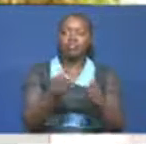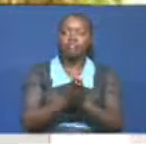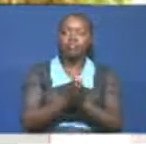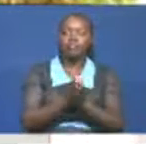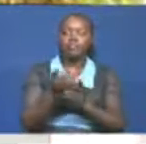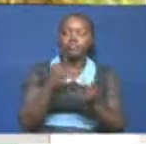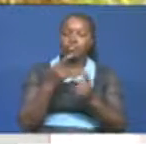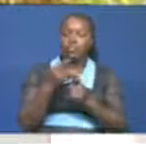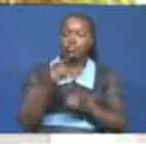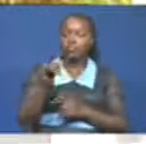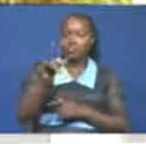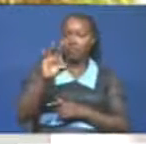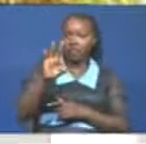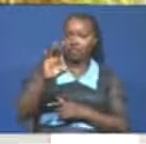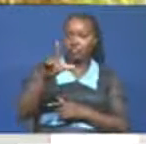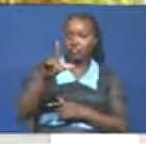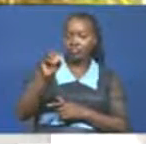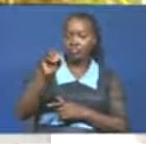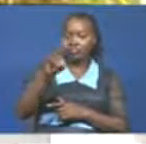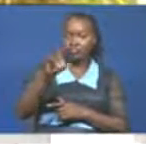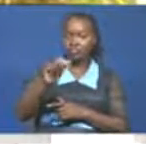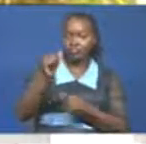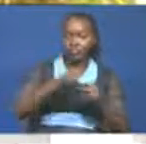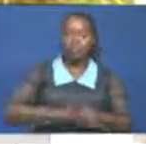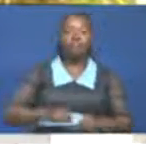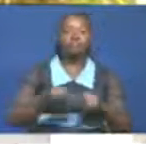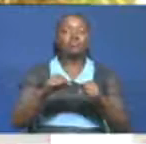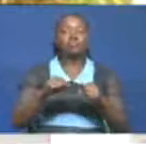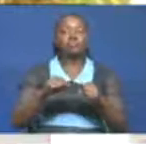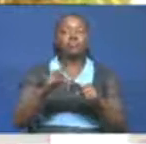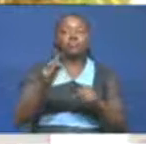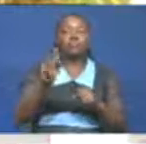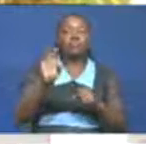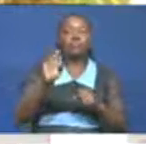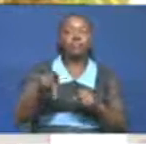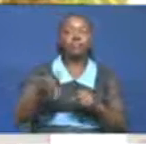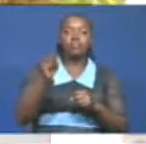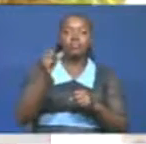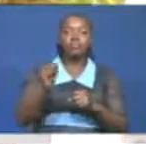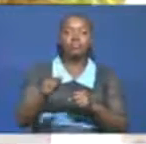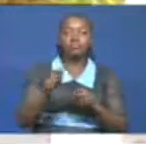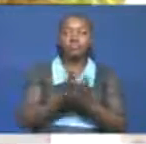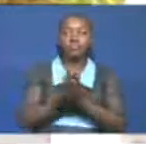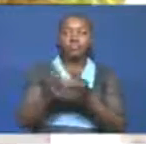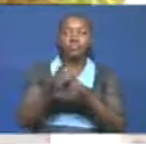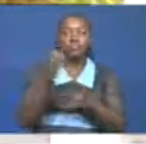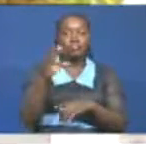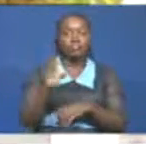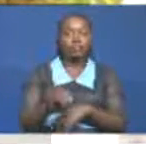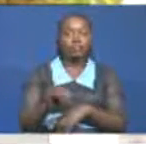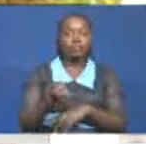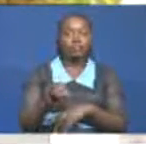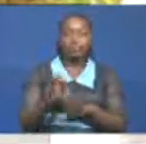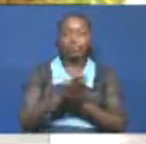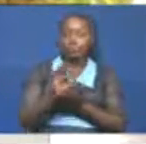Flora Mutahi right now, who is the chairperson of KEPSA and also the CEO of Melvin's Tea, to talk about what